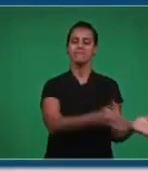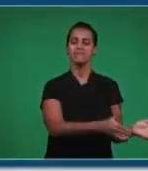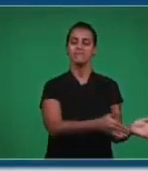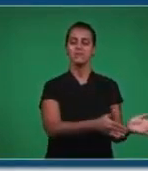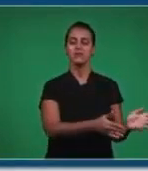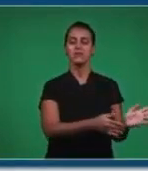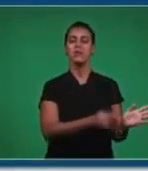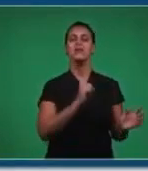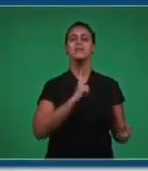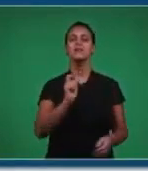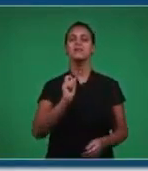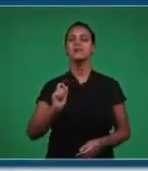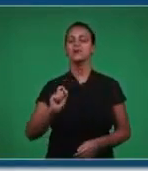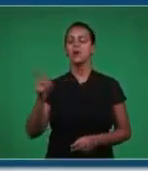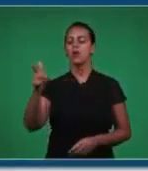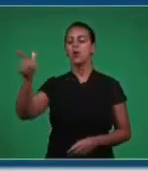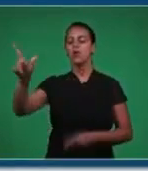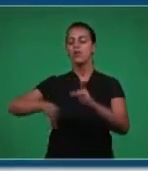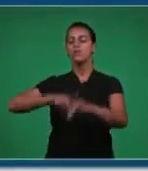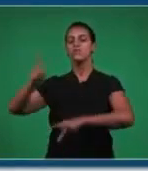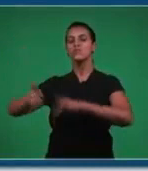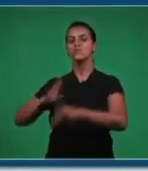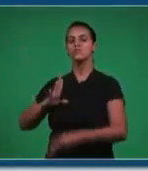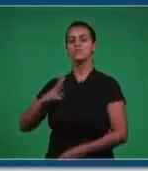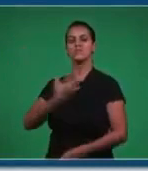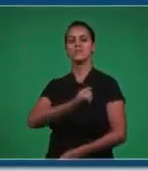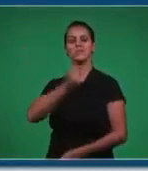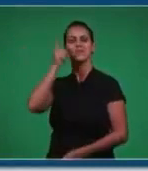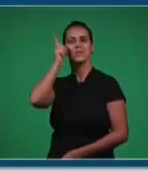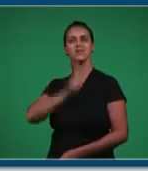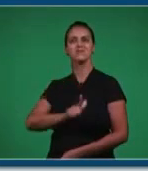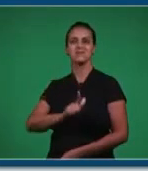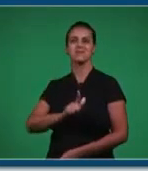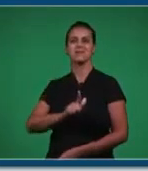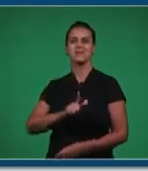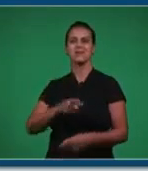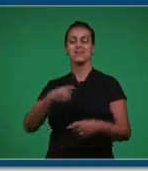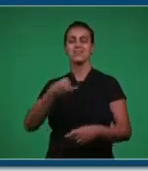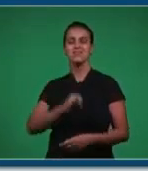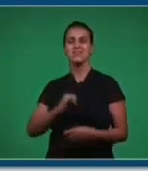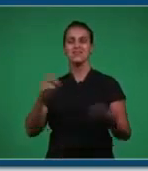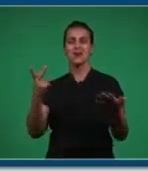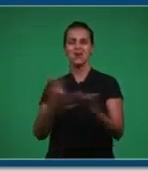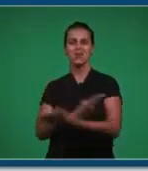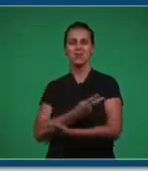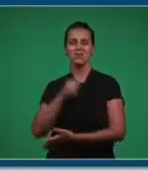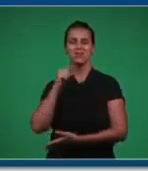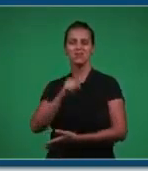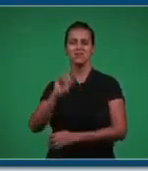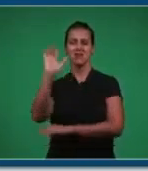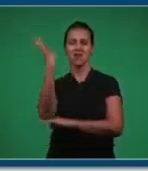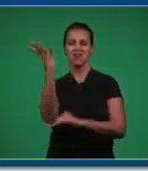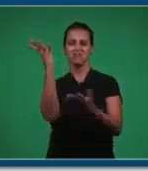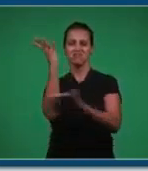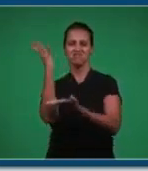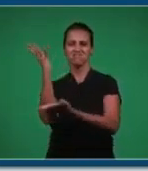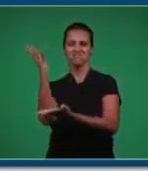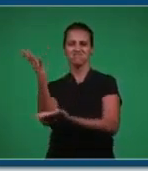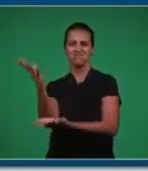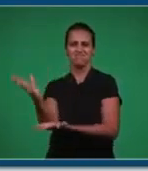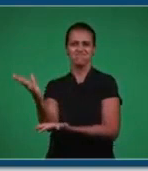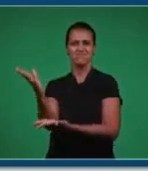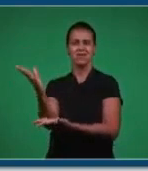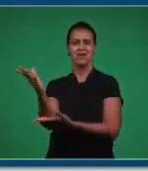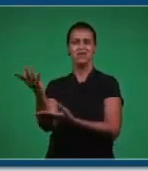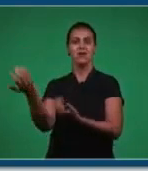to bring us to the... So that if few of the branches were broken, you have